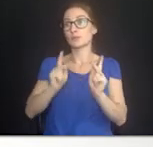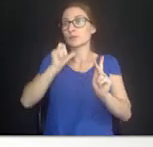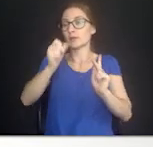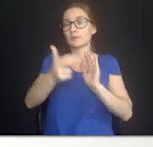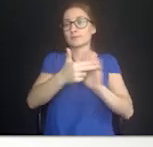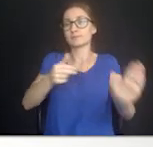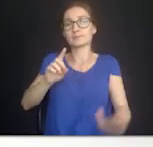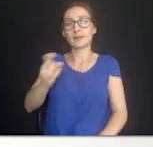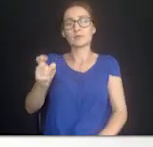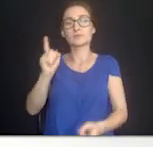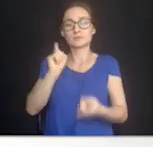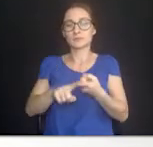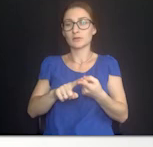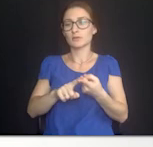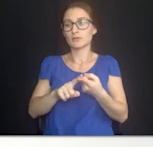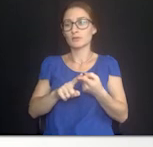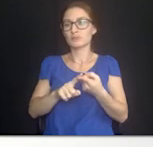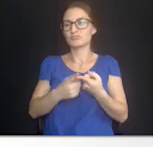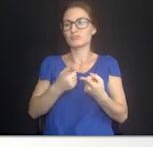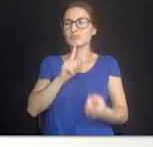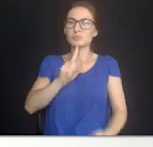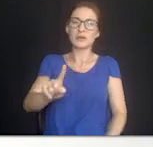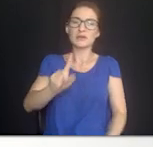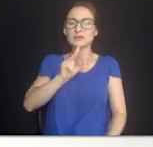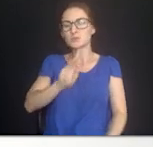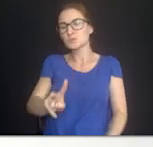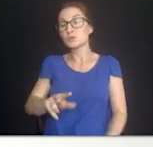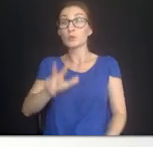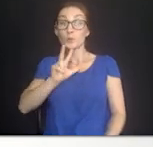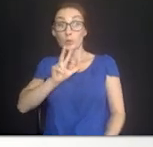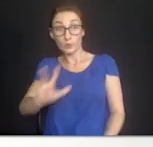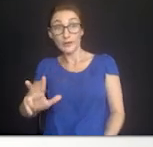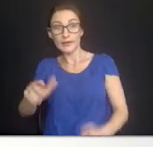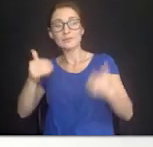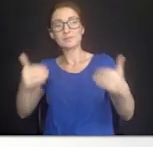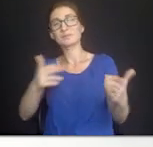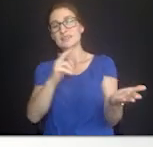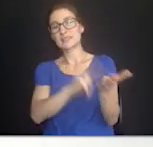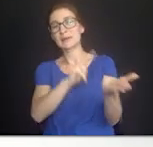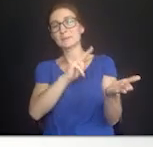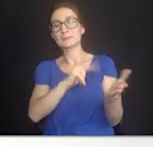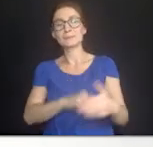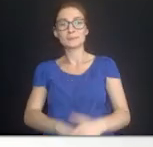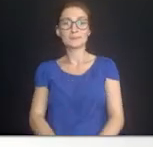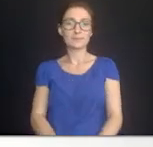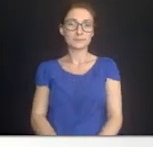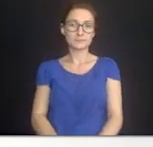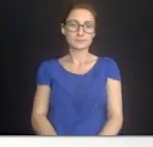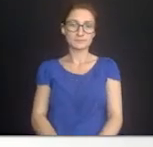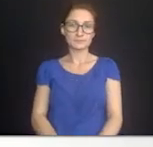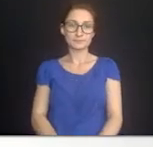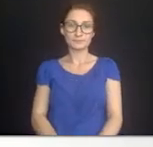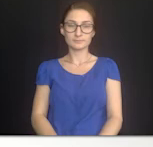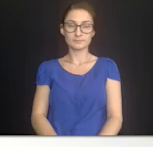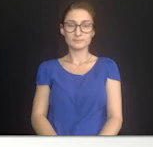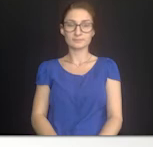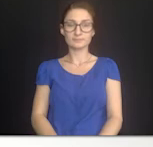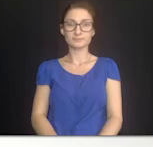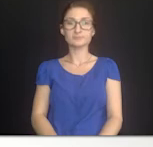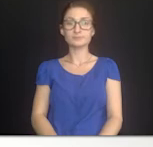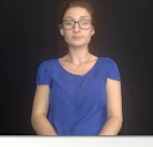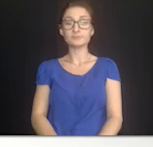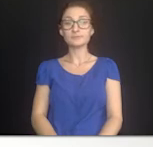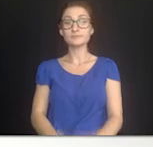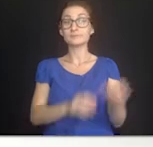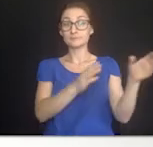of times, into age 1 or 2. So by 3, they actually allow you to sign up, right? And then you have to think about the